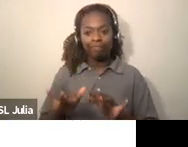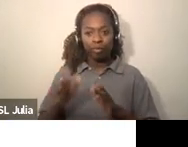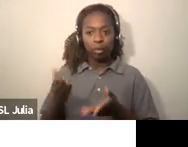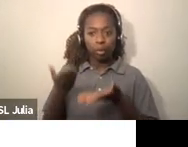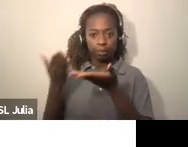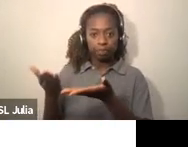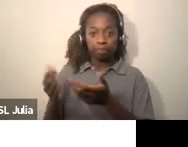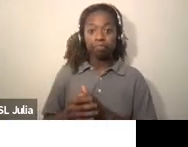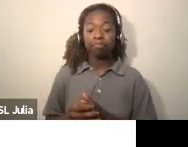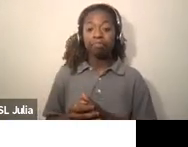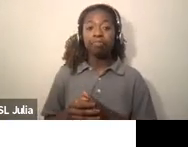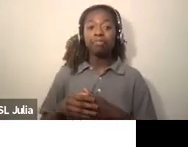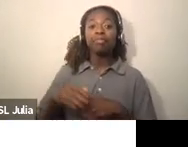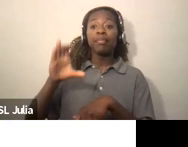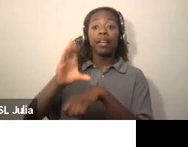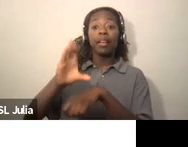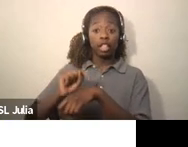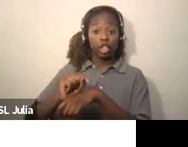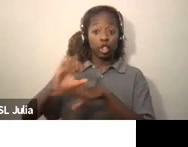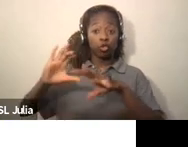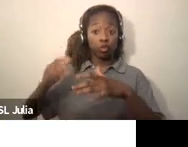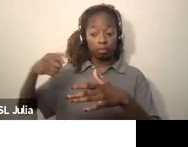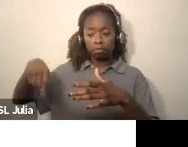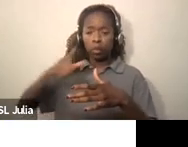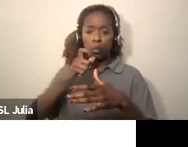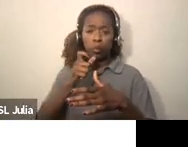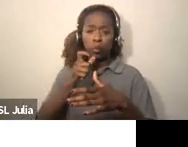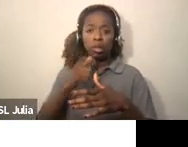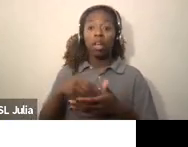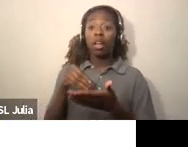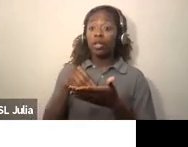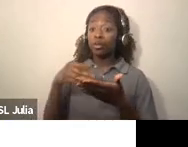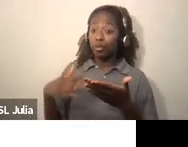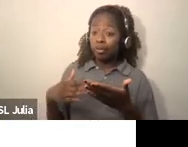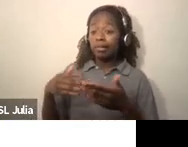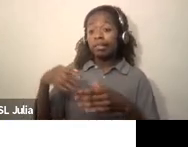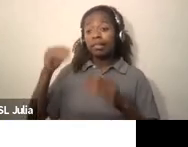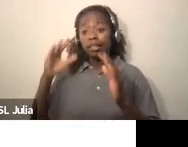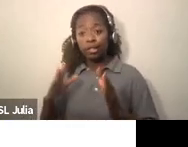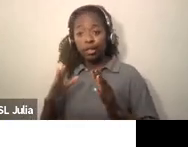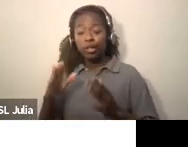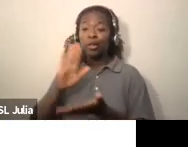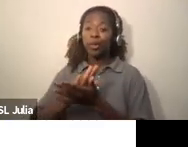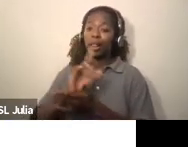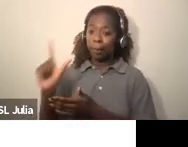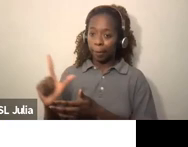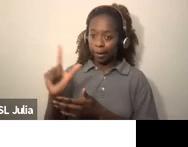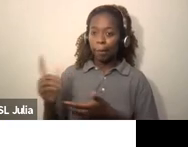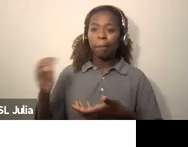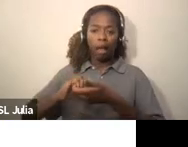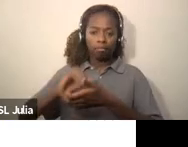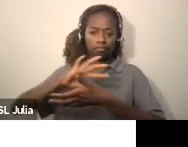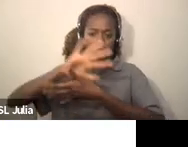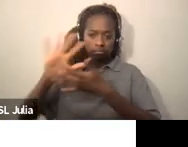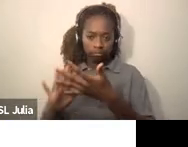group includes a diverse set of teachers principals community partners and school librarians along with the